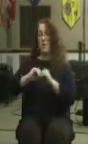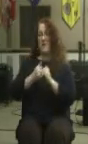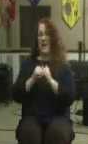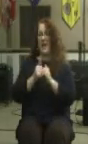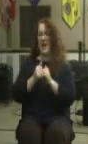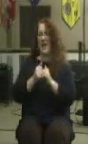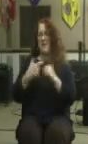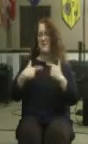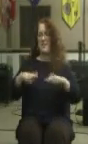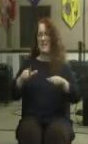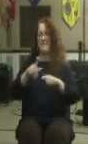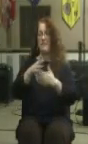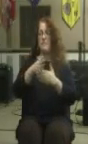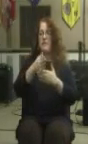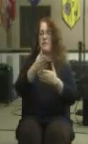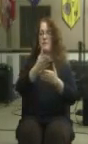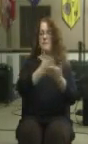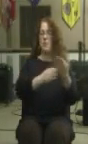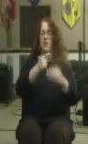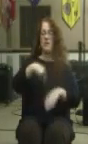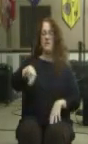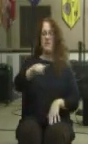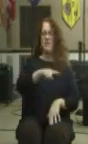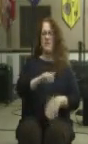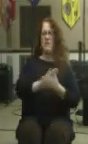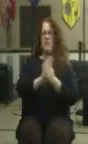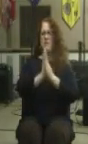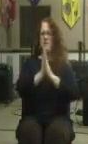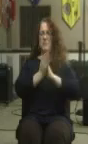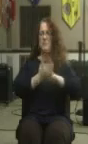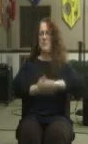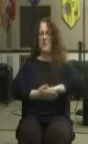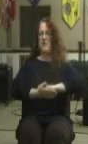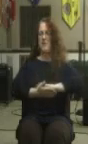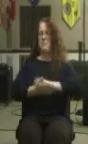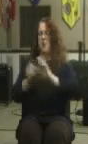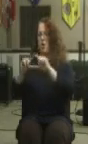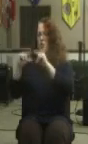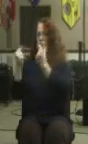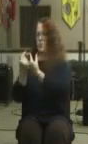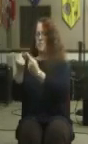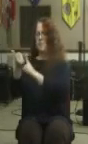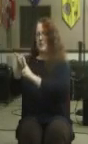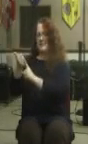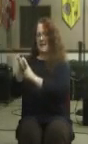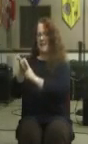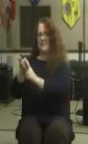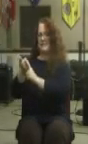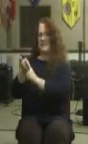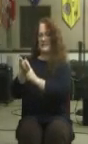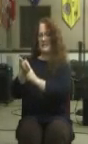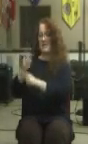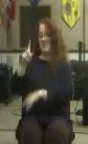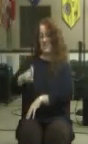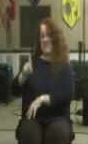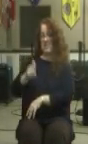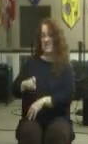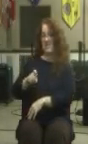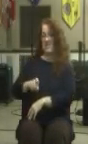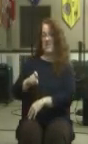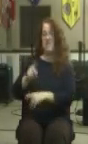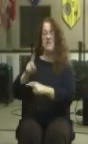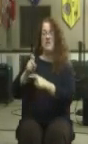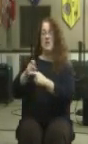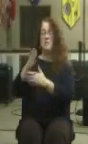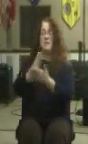We don't know how to allow them to be part of us. So we become a clique ourselves. We become